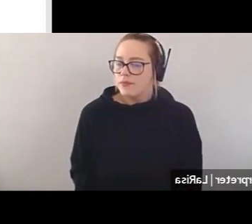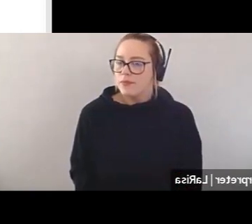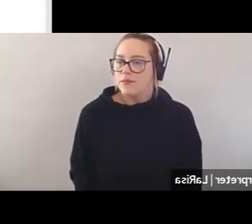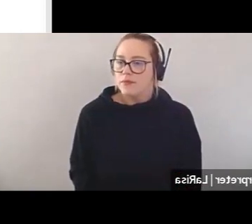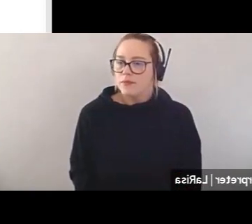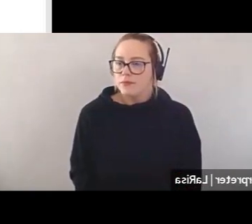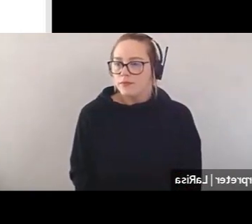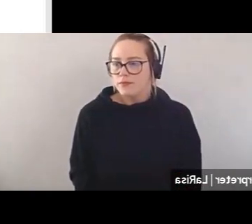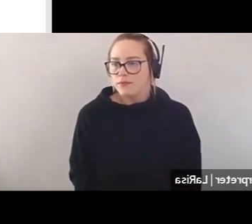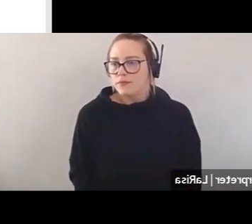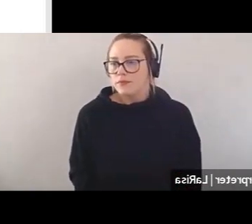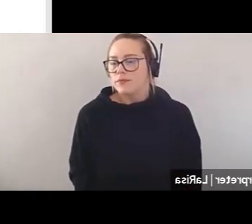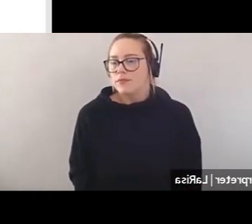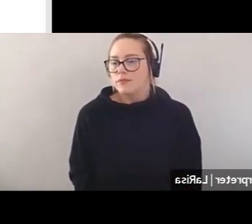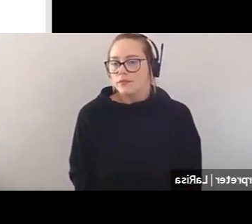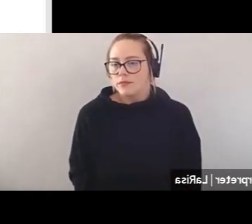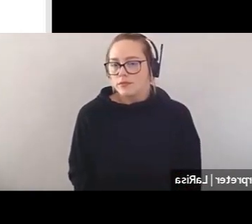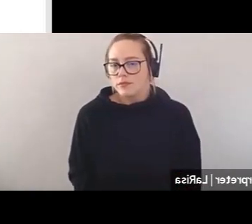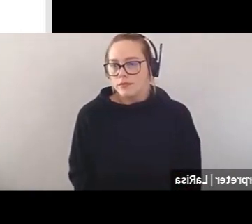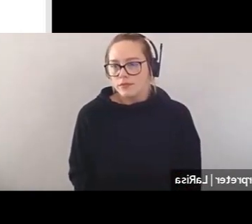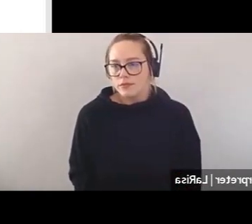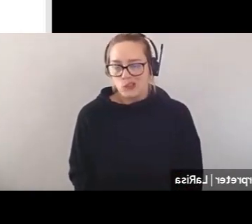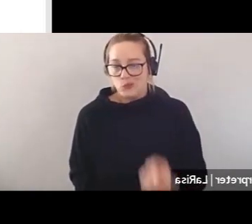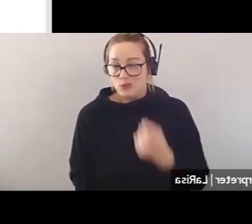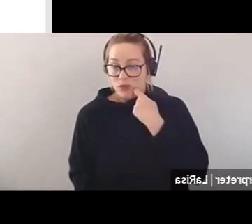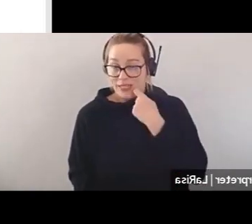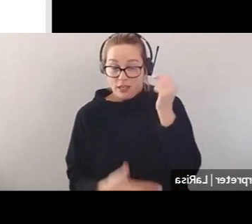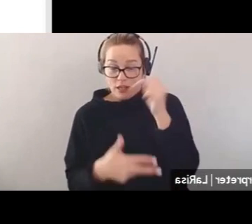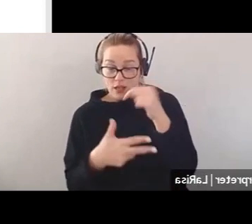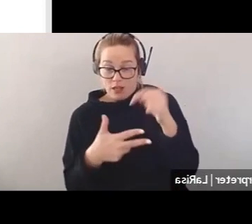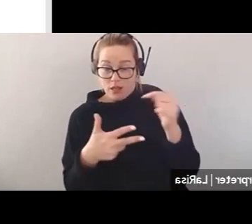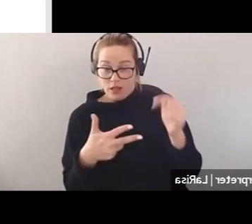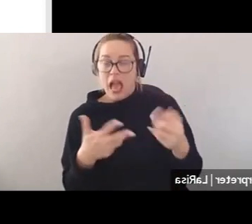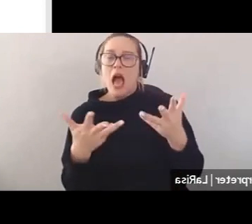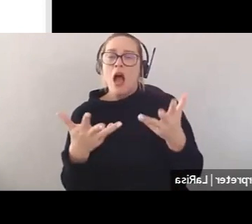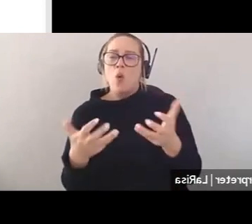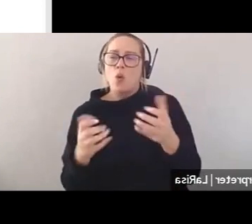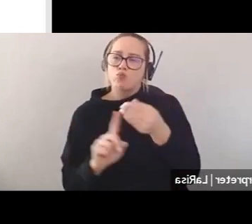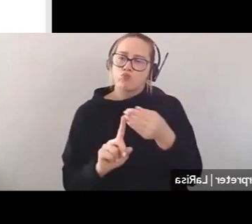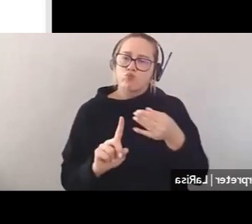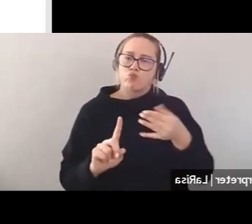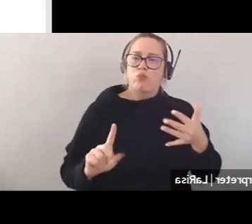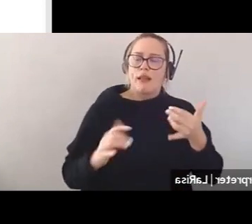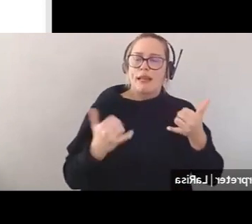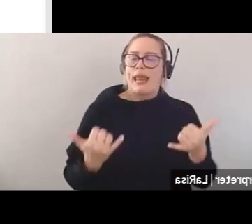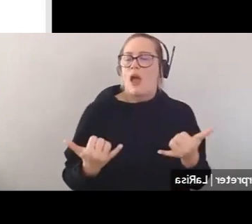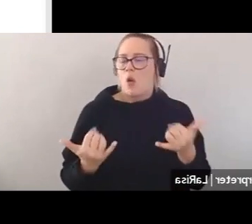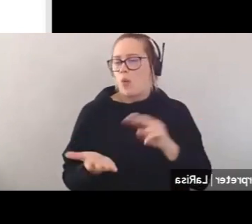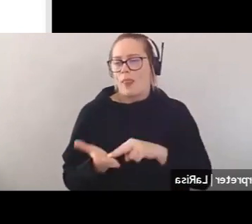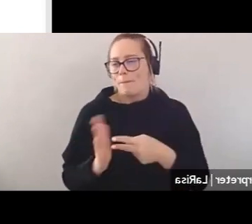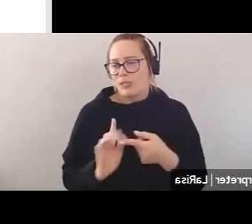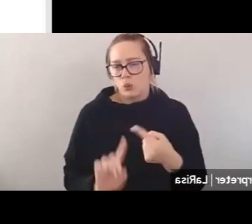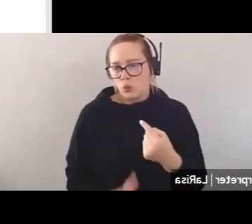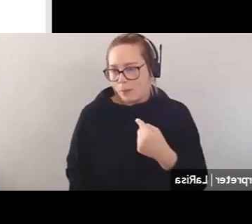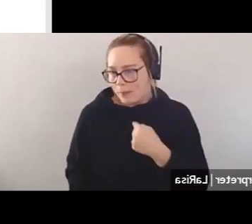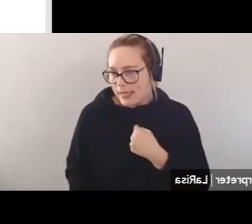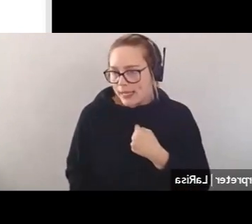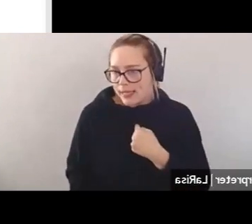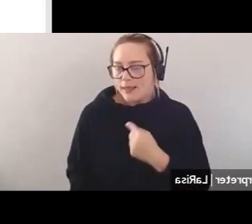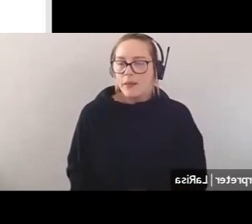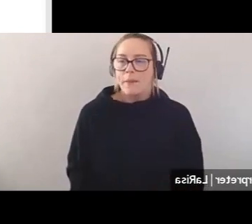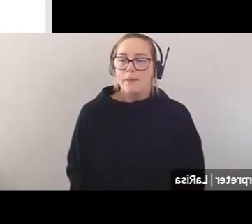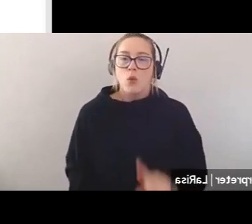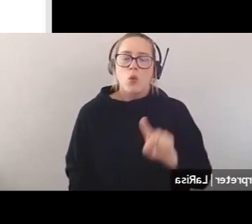So I'm just going to kind of go in, from my experience, what those 3 kind of categories have meant to